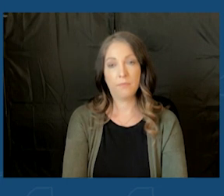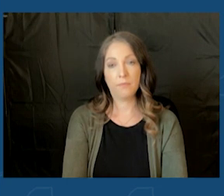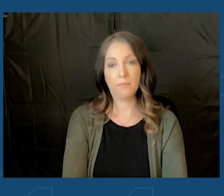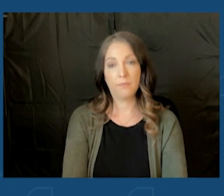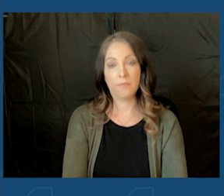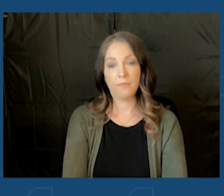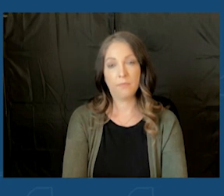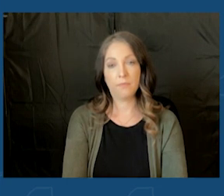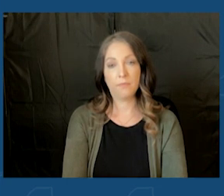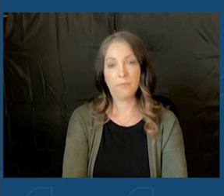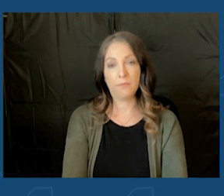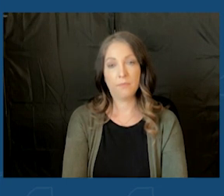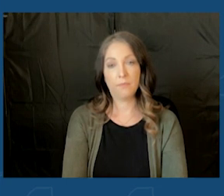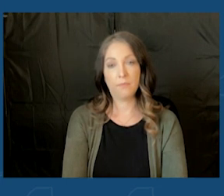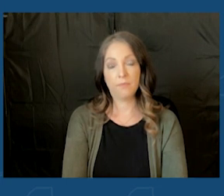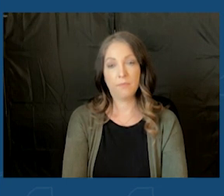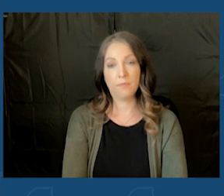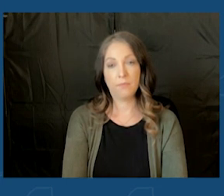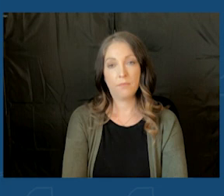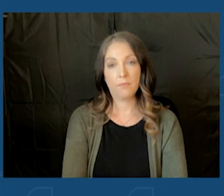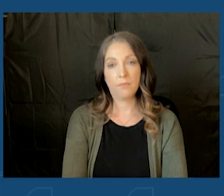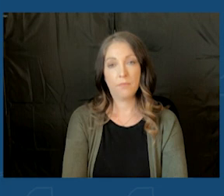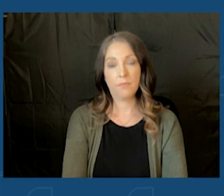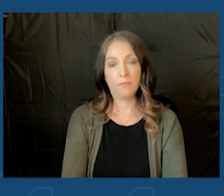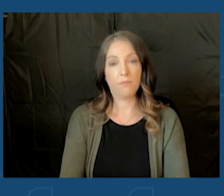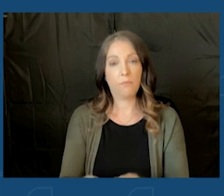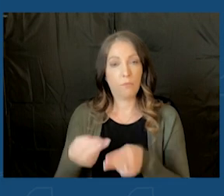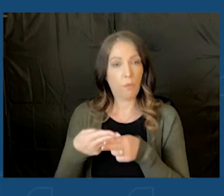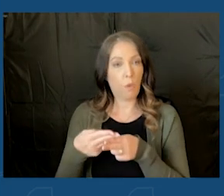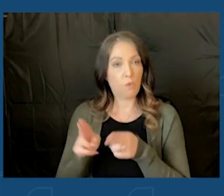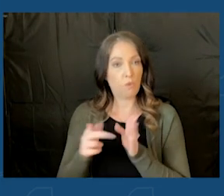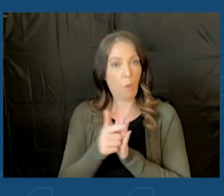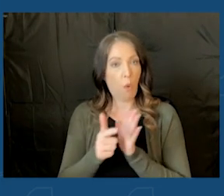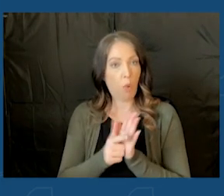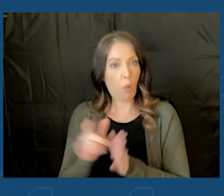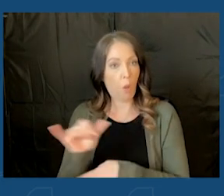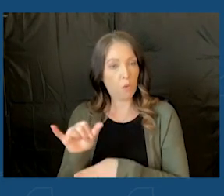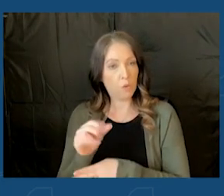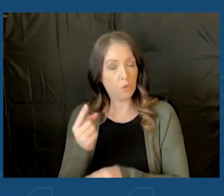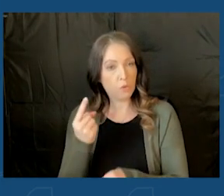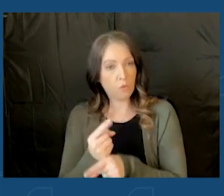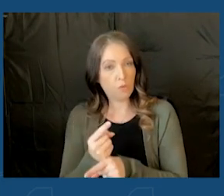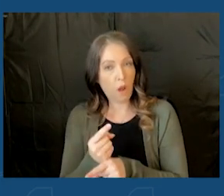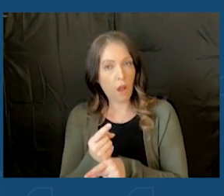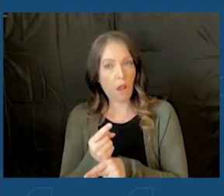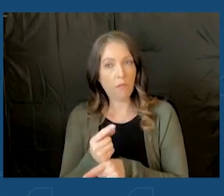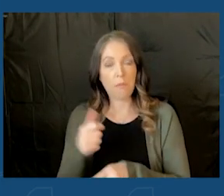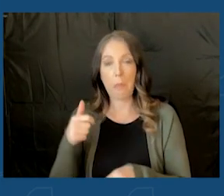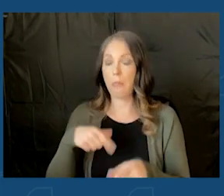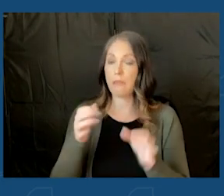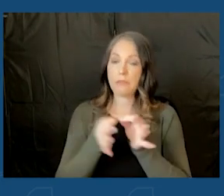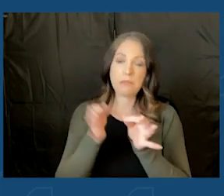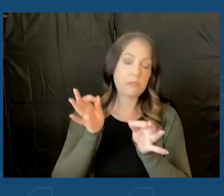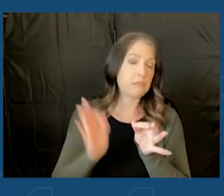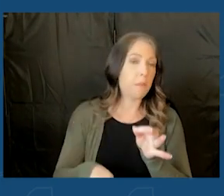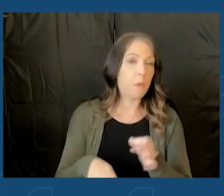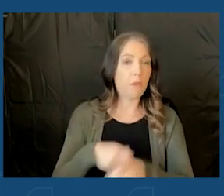Yeah, we're almost there. It's a very short law, too, isn't it? This Yeah. is simple and powerful.